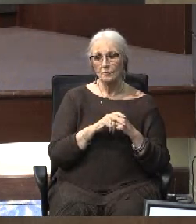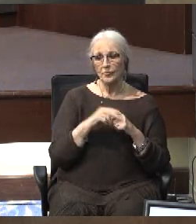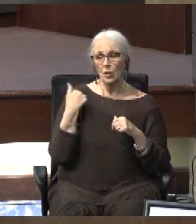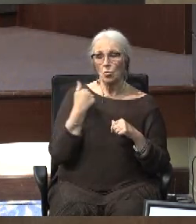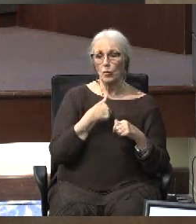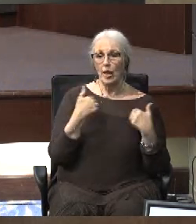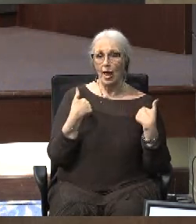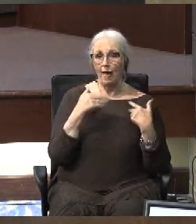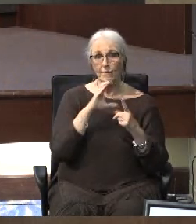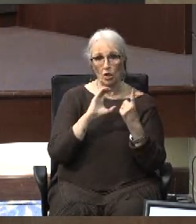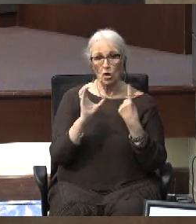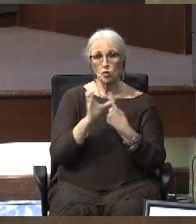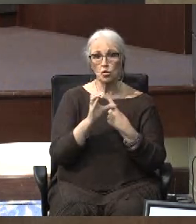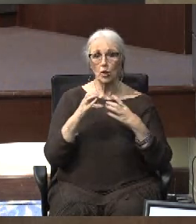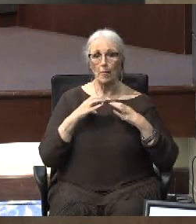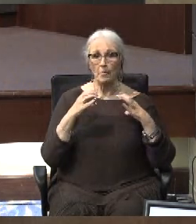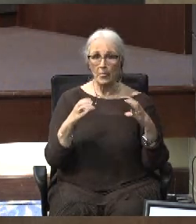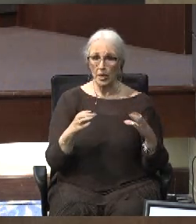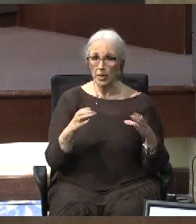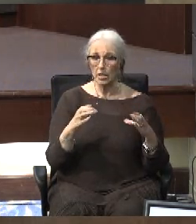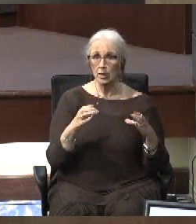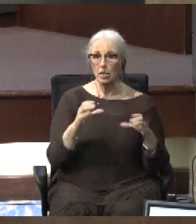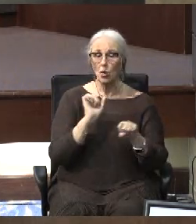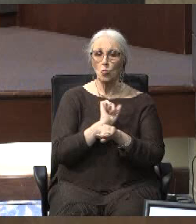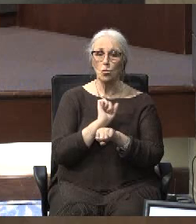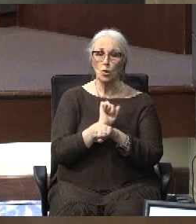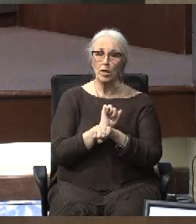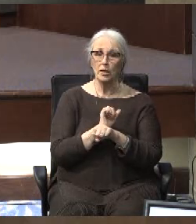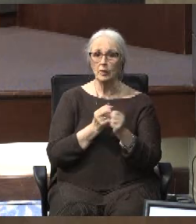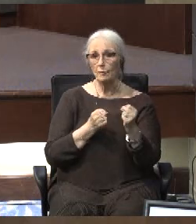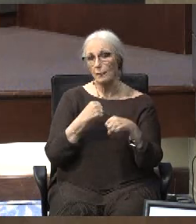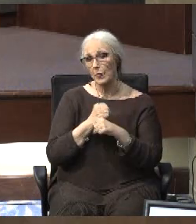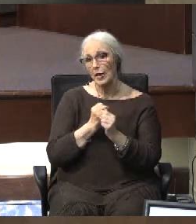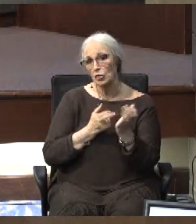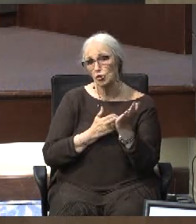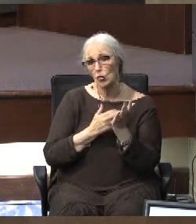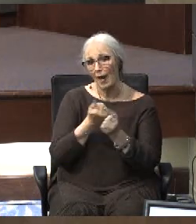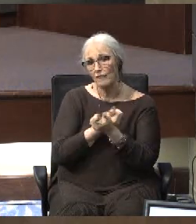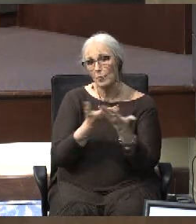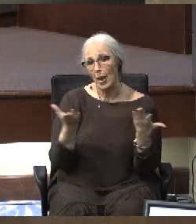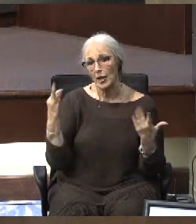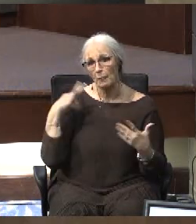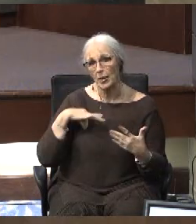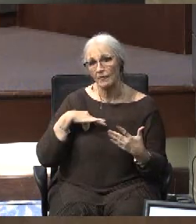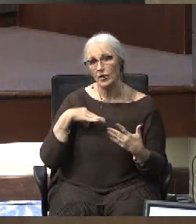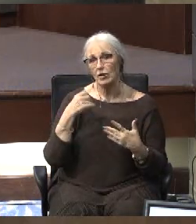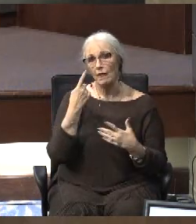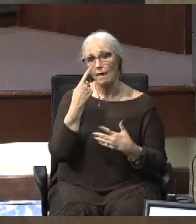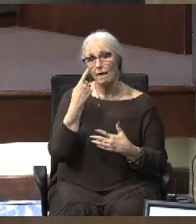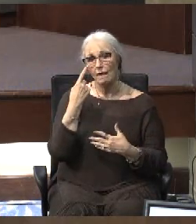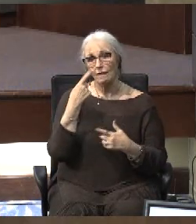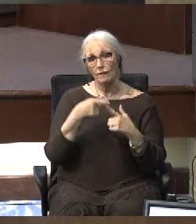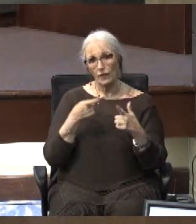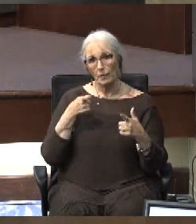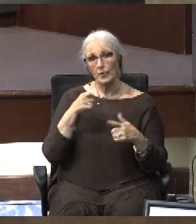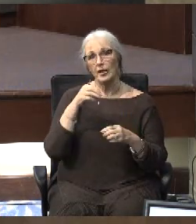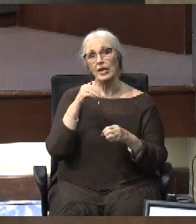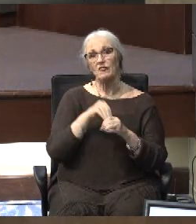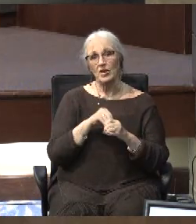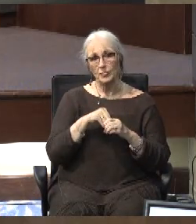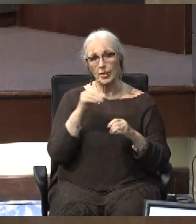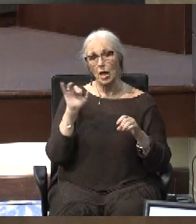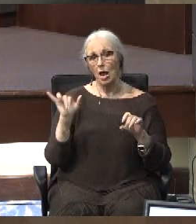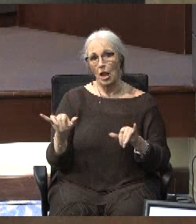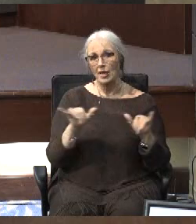we have a culture that is committed to working to ensure that everyone in our city benefits from investment like this. And I'm very thankful